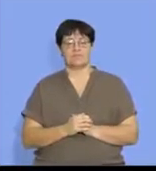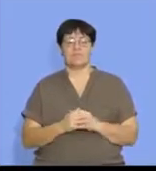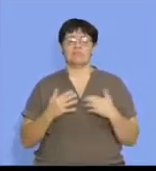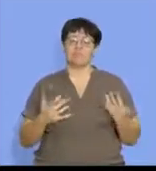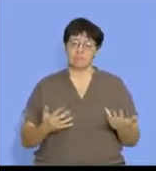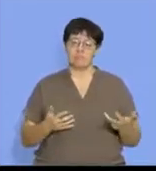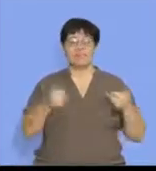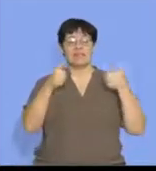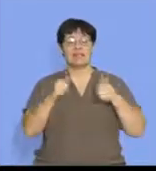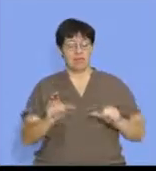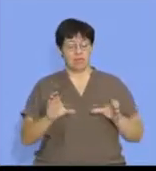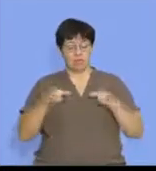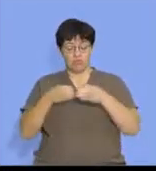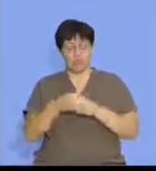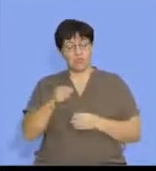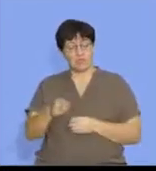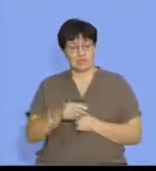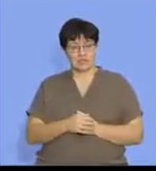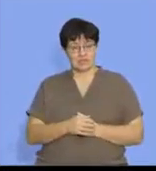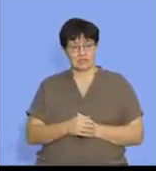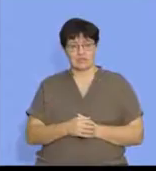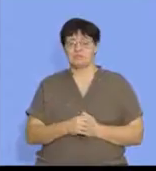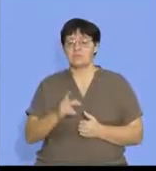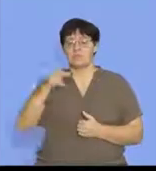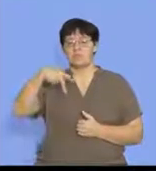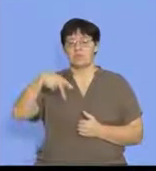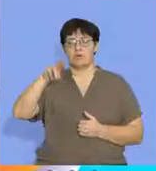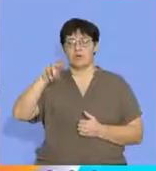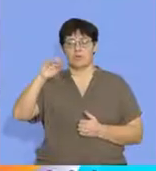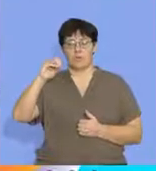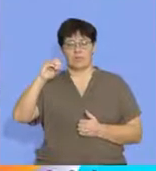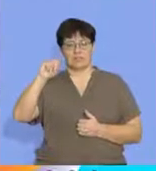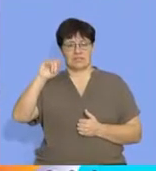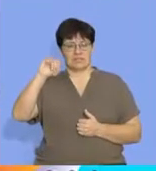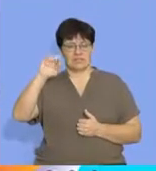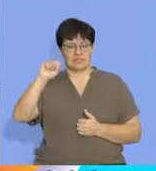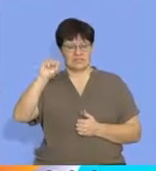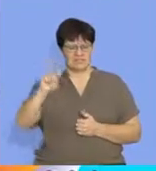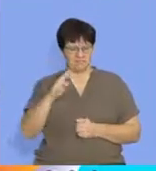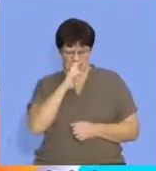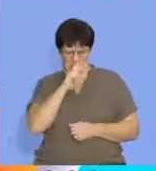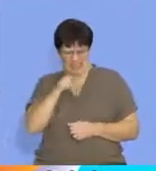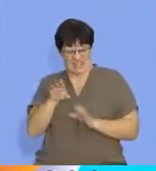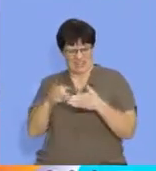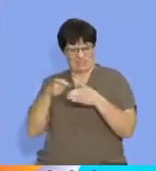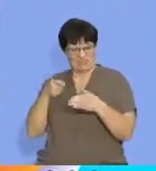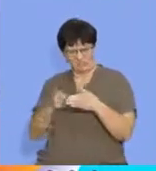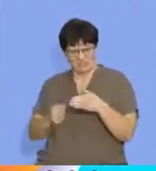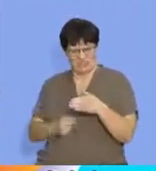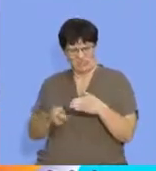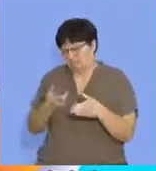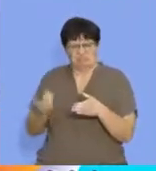Our next group of microorganisms was the protists. And this was the funny group because this kind of like